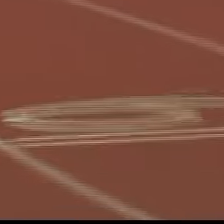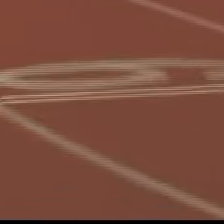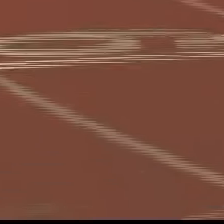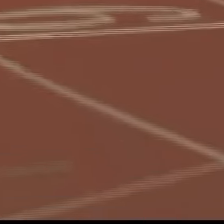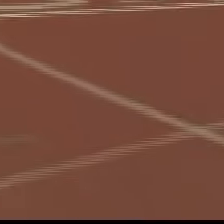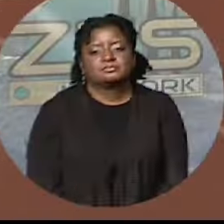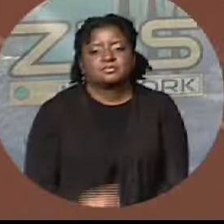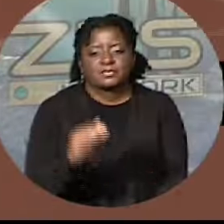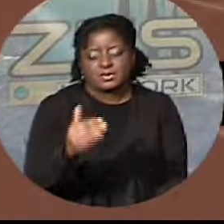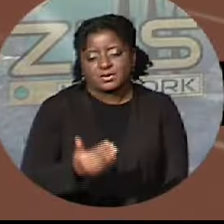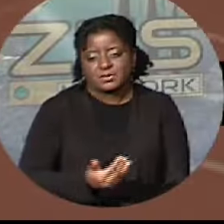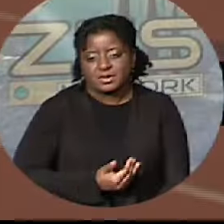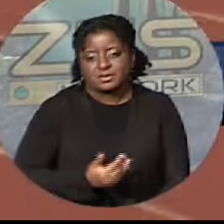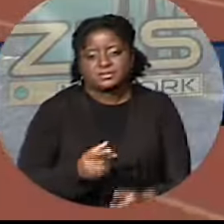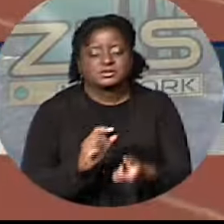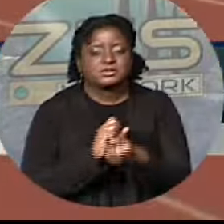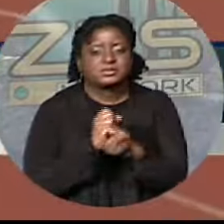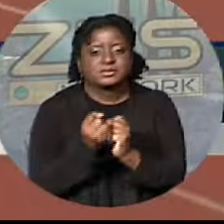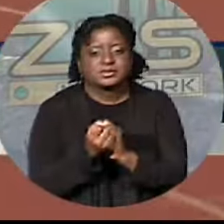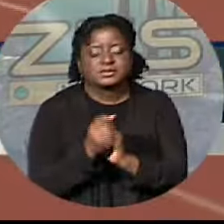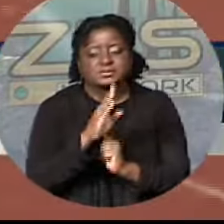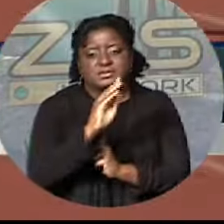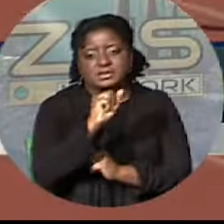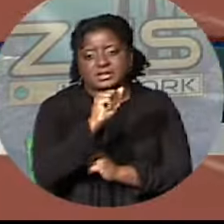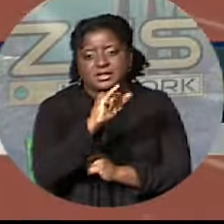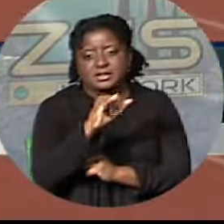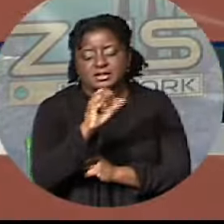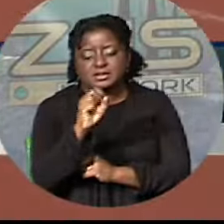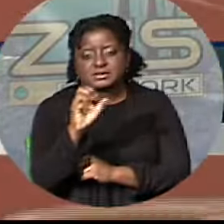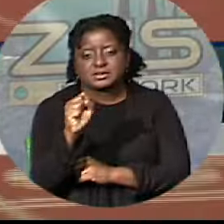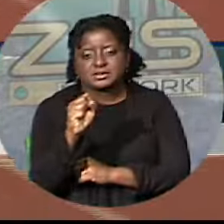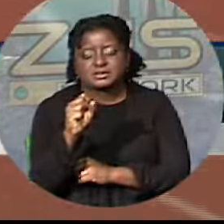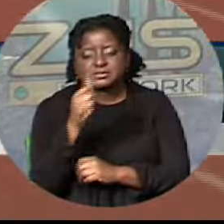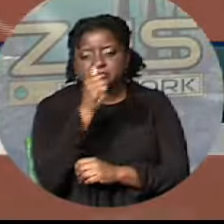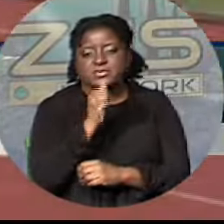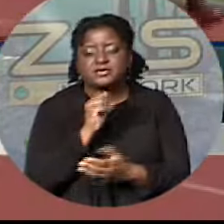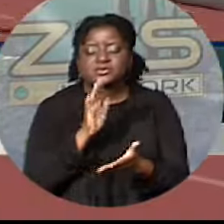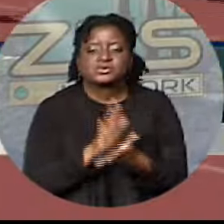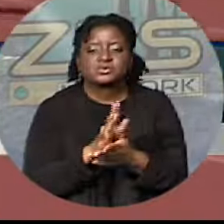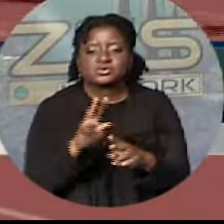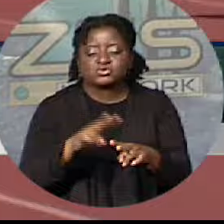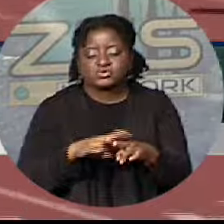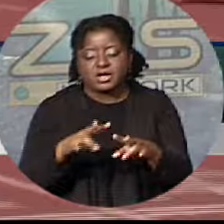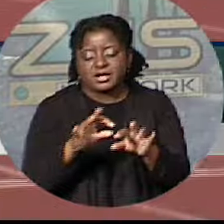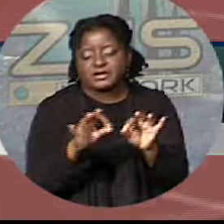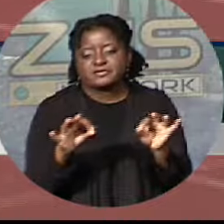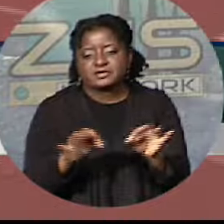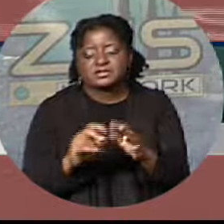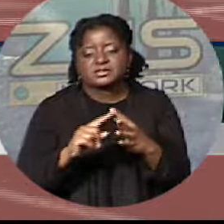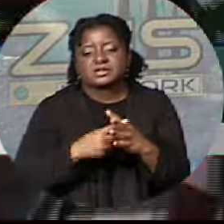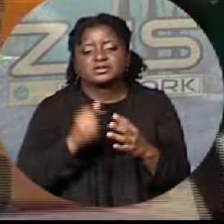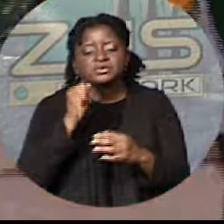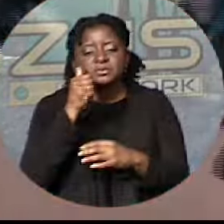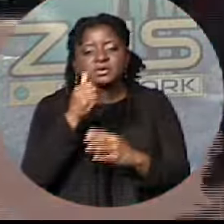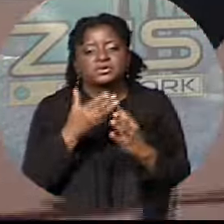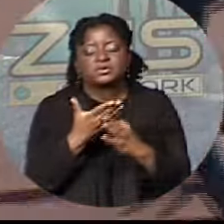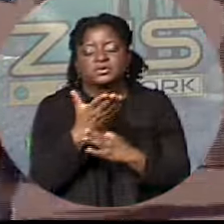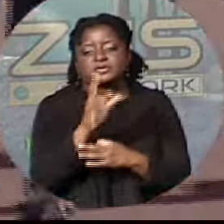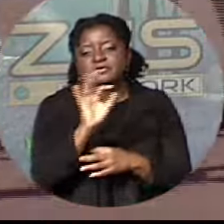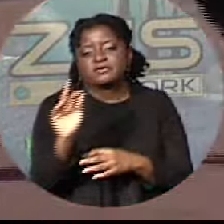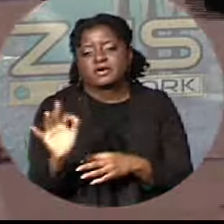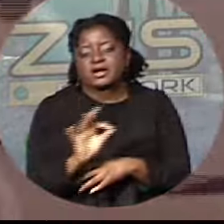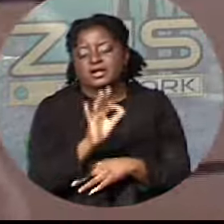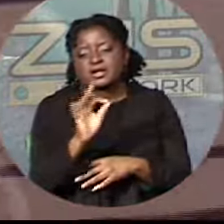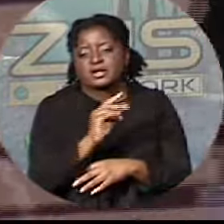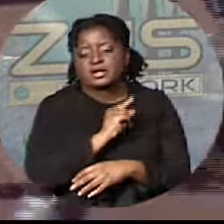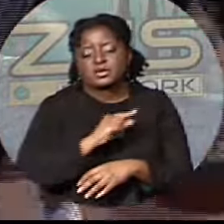Welcome to sports, everybody. The BAISS Private School Track and Field Meet will get underway tomorrow and run through Friday. The Queens